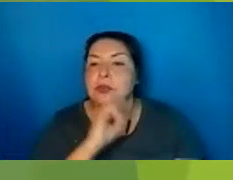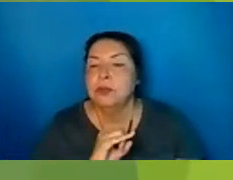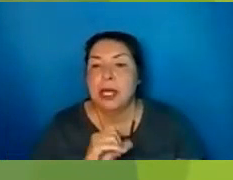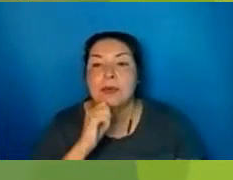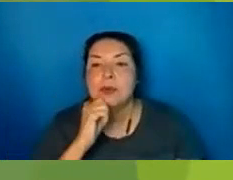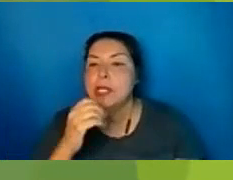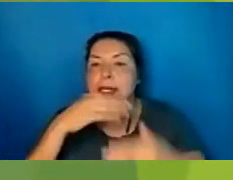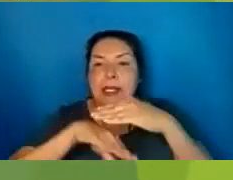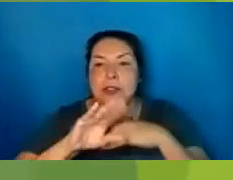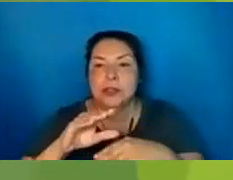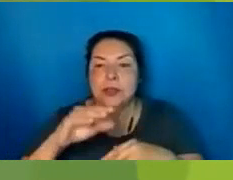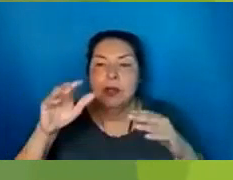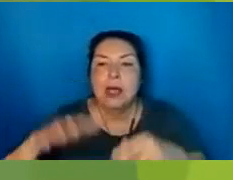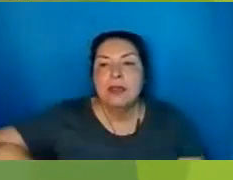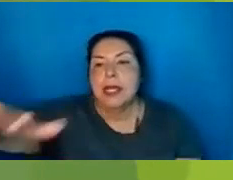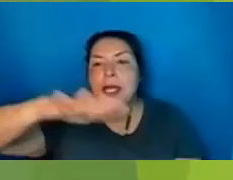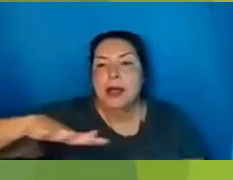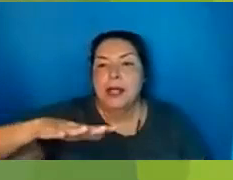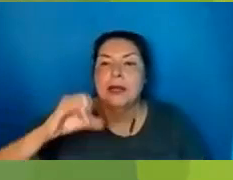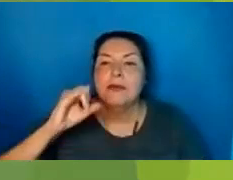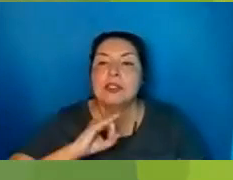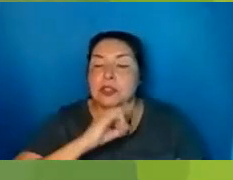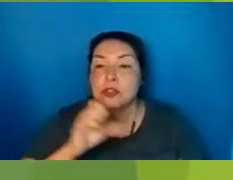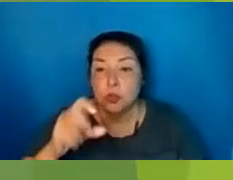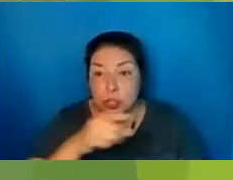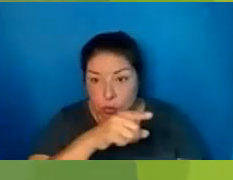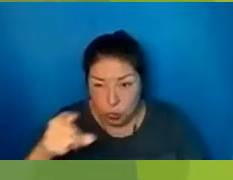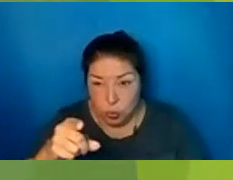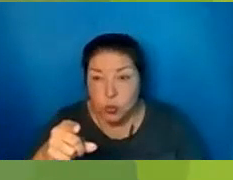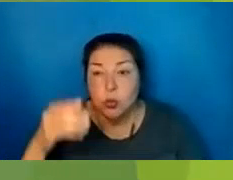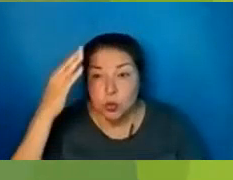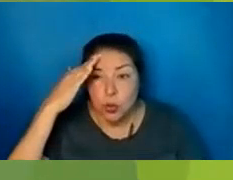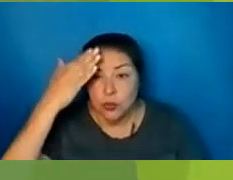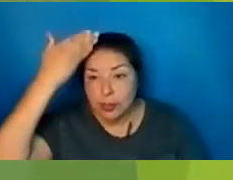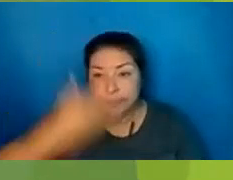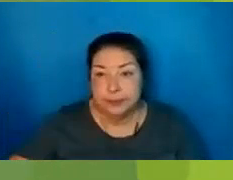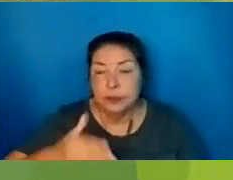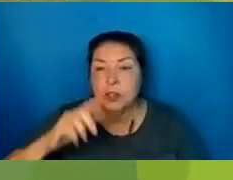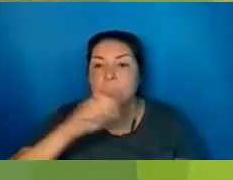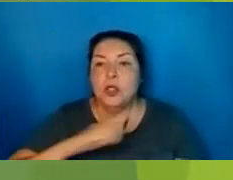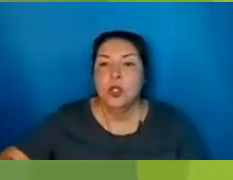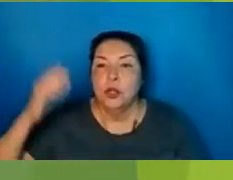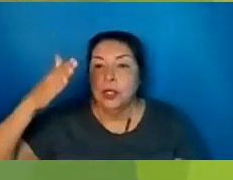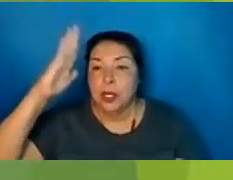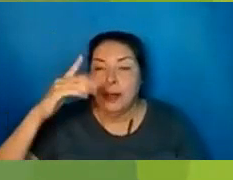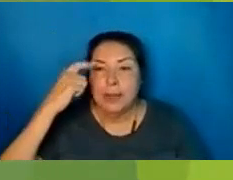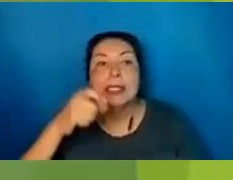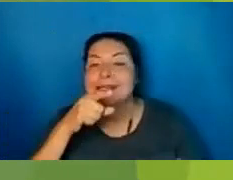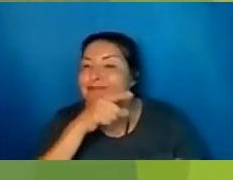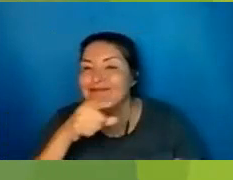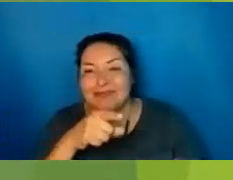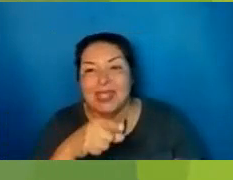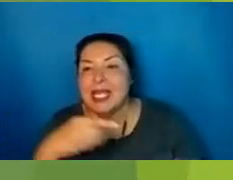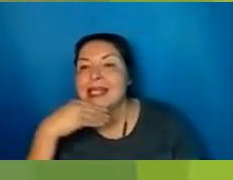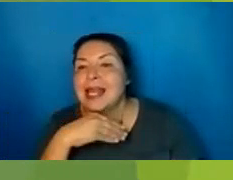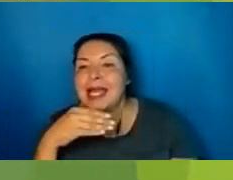of Israel, that you may know that I am the Lord God. It is definitely because they have misled my people,